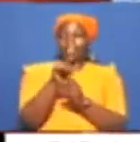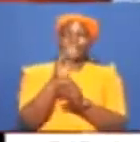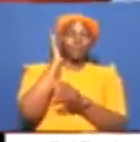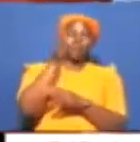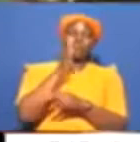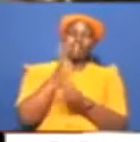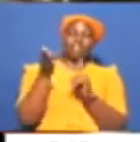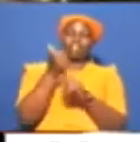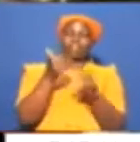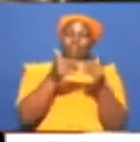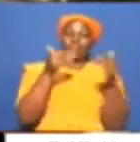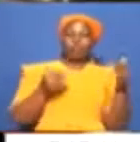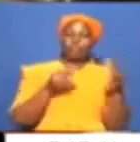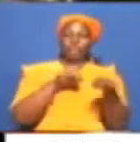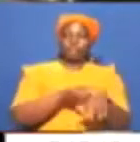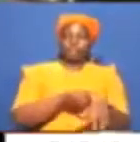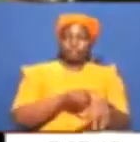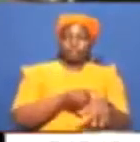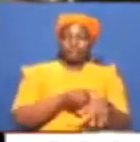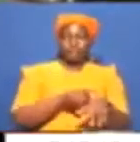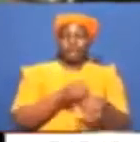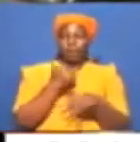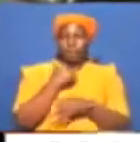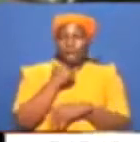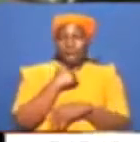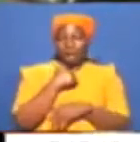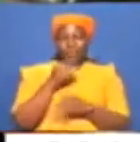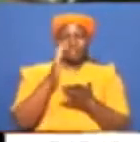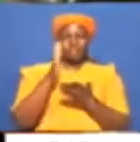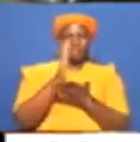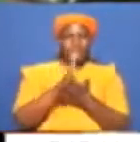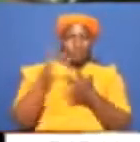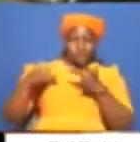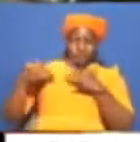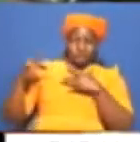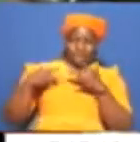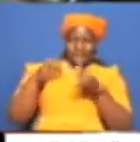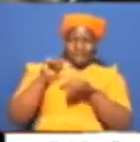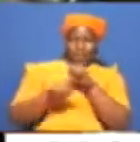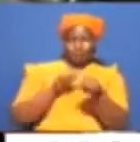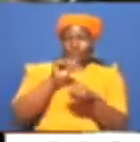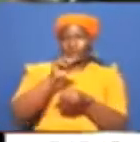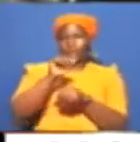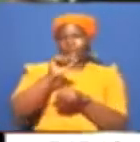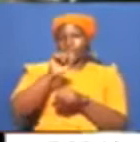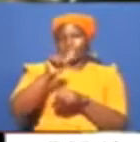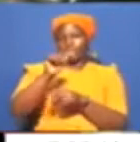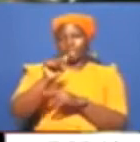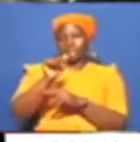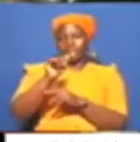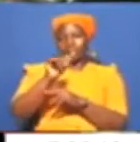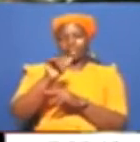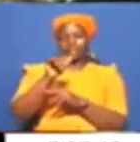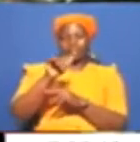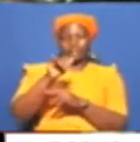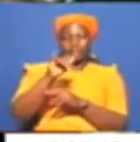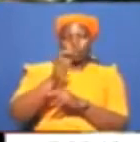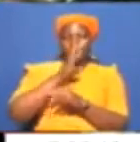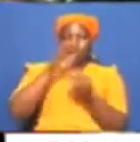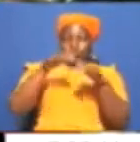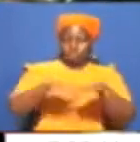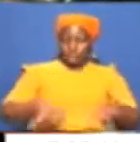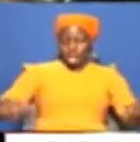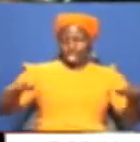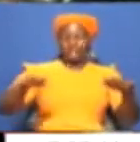of time. There's a little bit of concern about Mageta Island in this region of Nyanza, where the